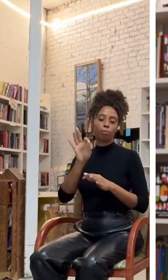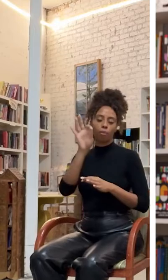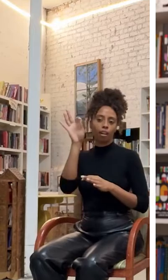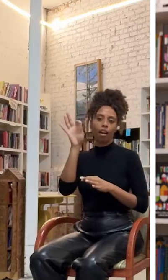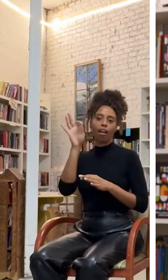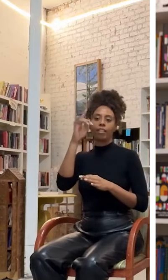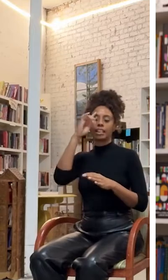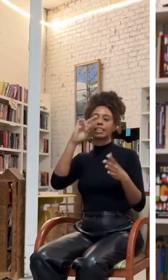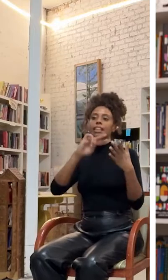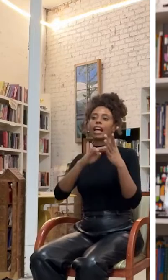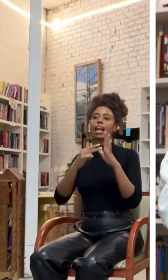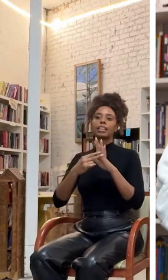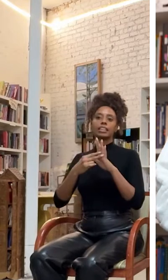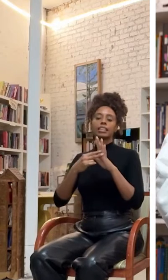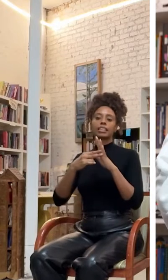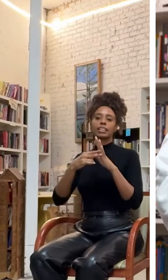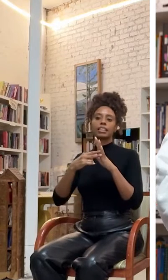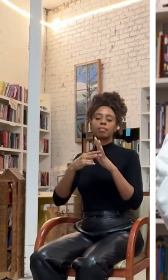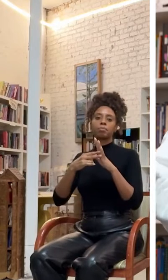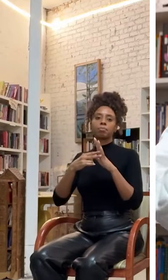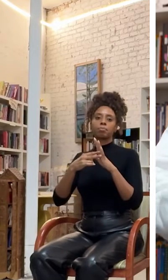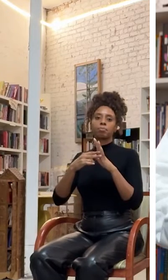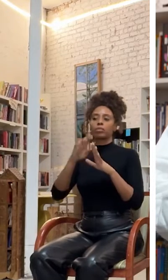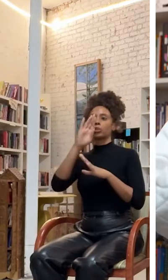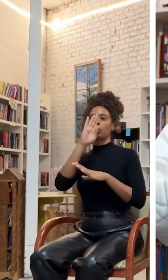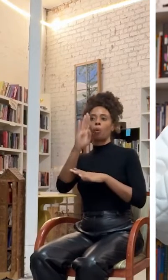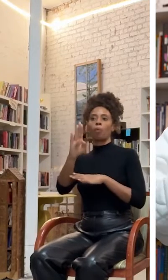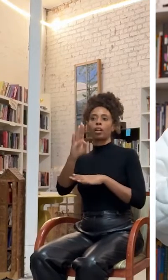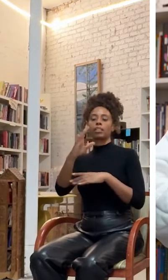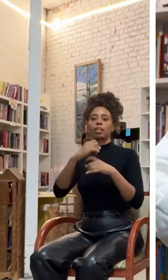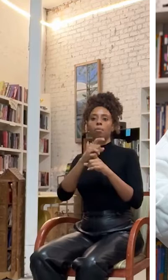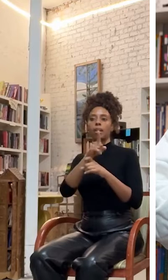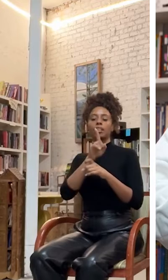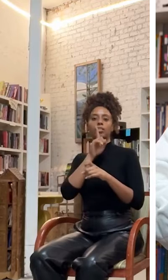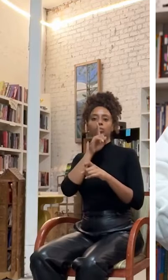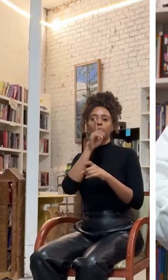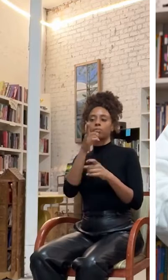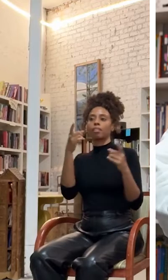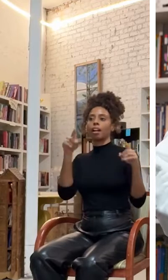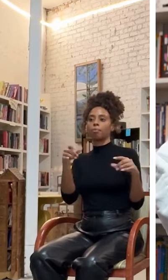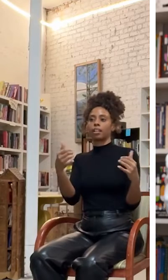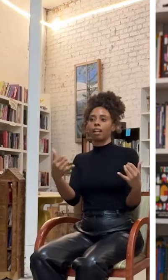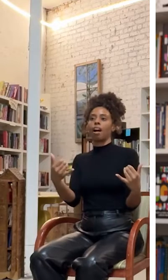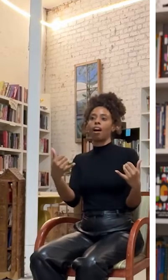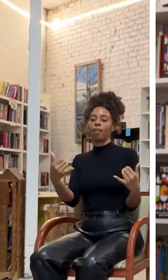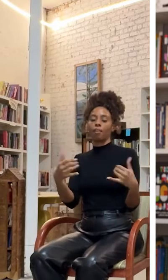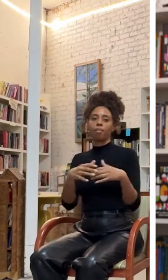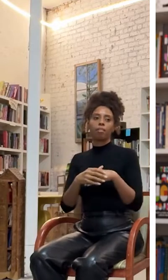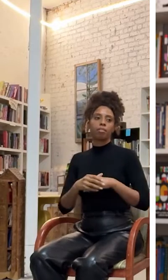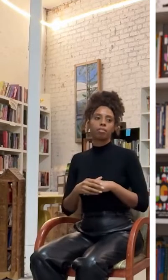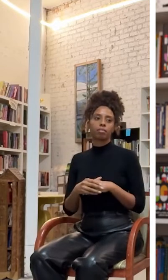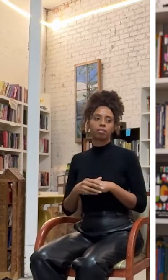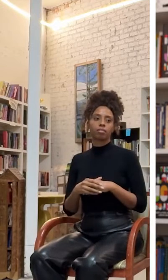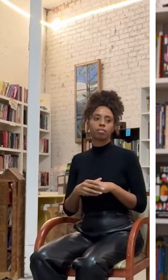and intentionality and deliberateness to come to fruition in this moment of time when we all